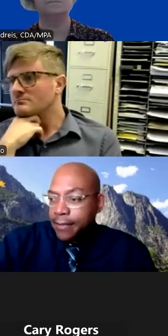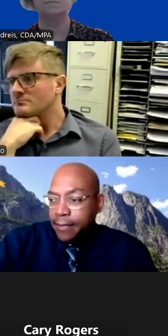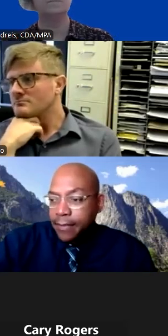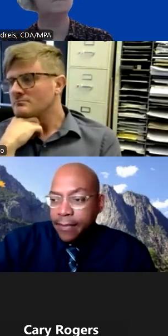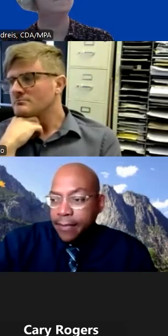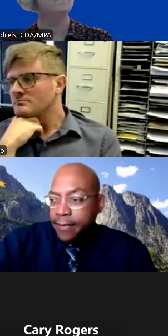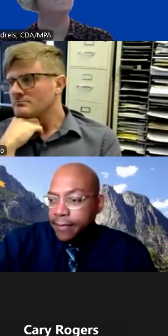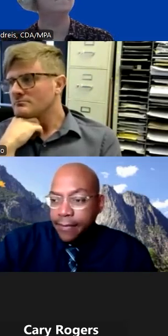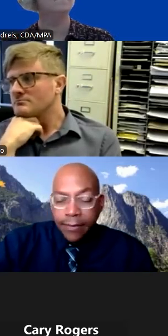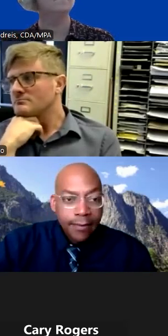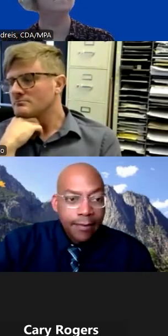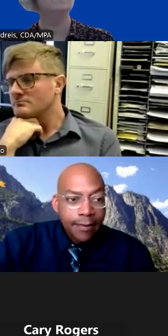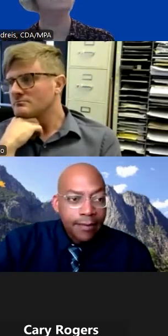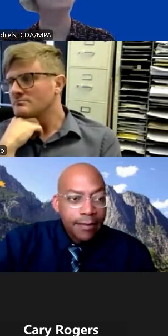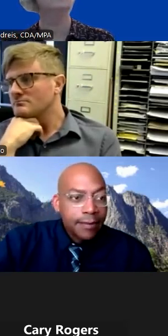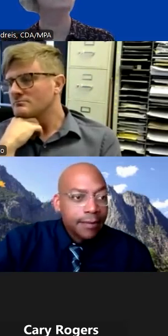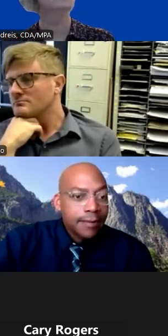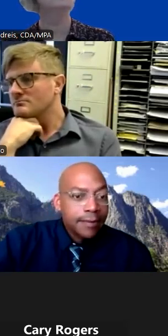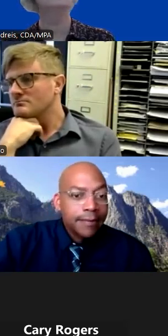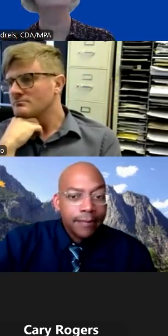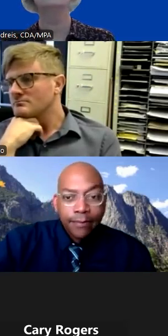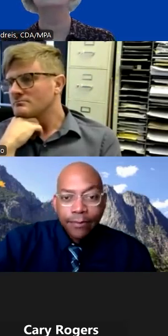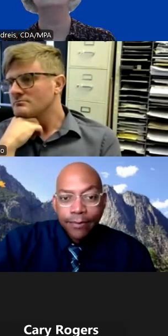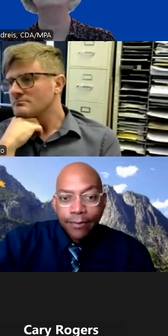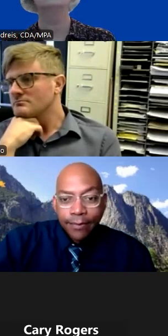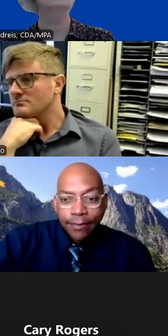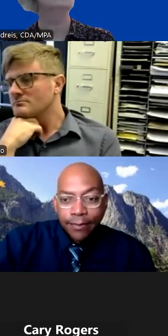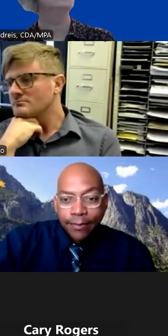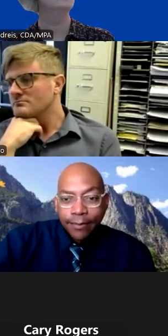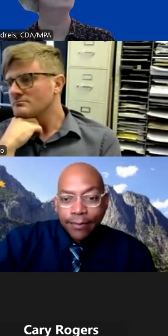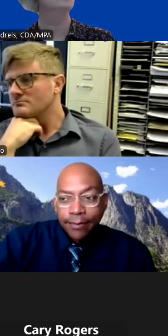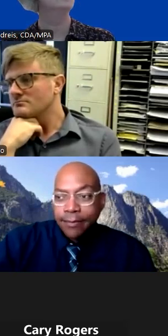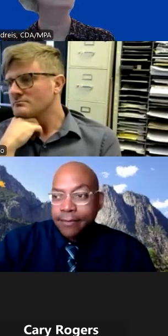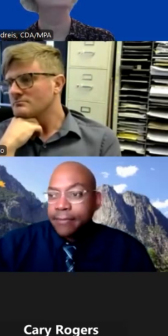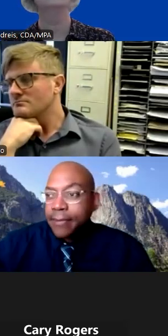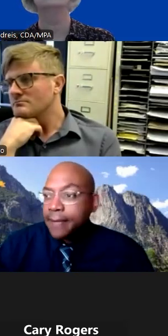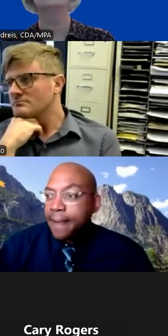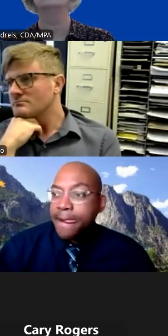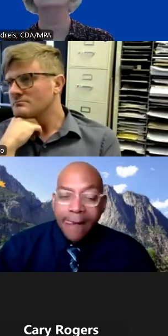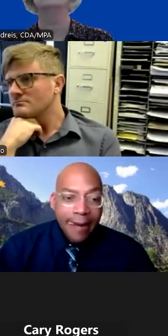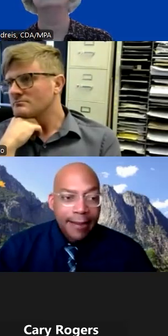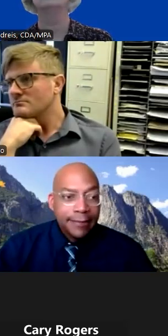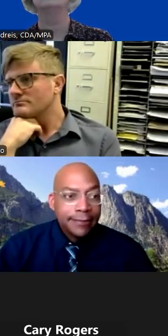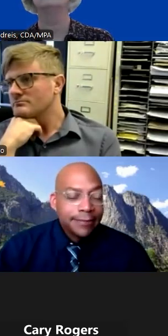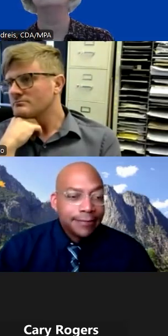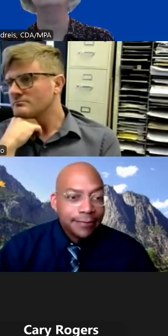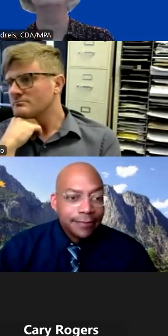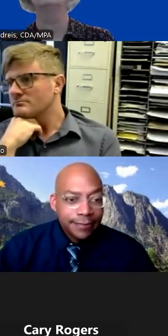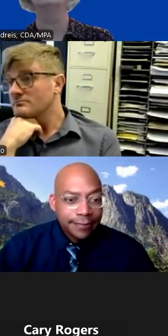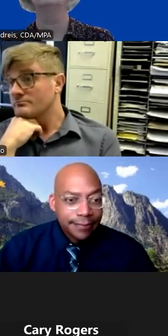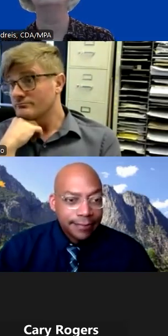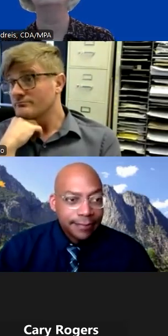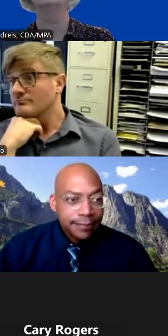I think right now what I'm experiencing, it might be an individual basis. If a social worker happened to have